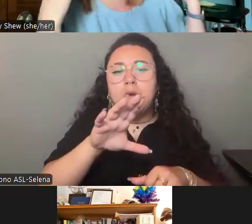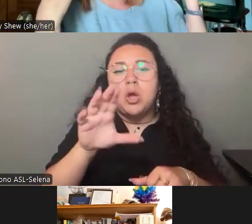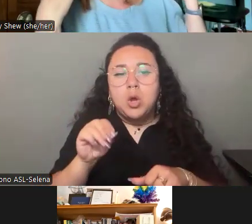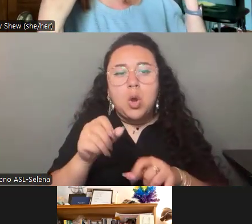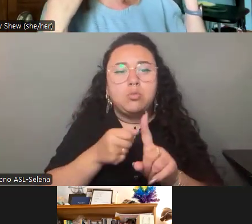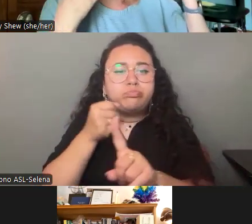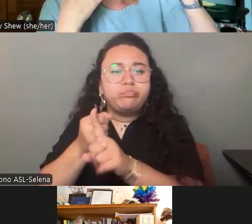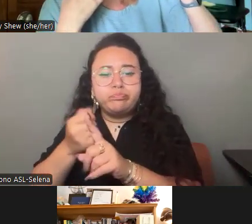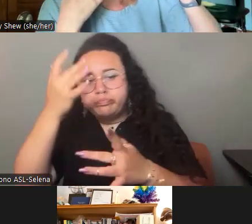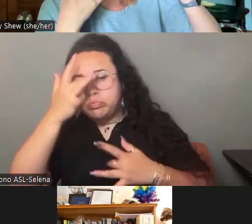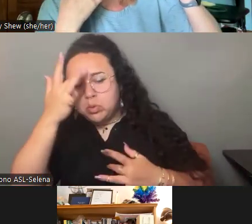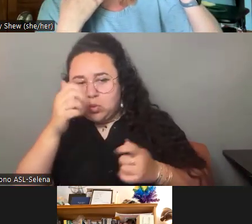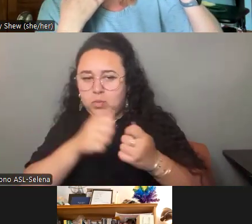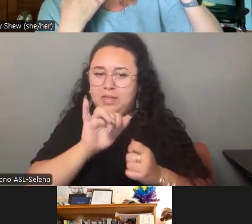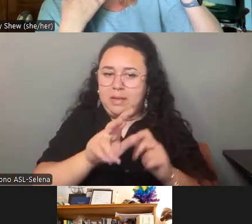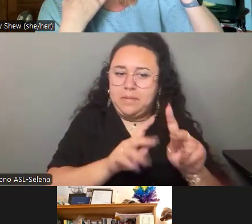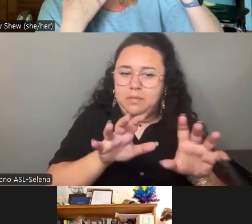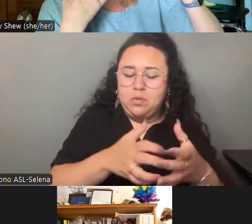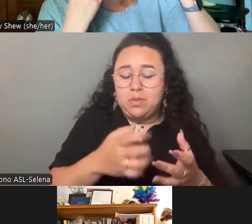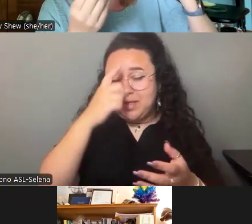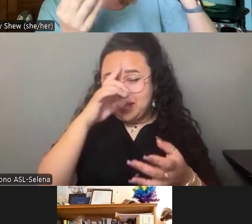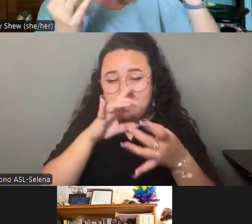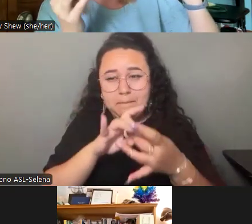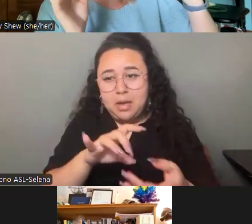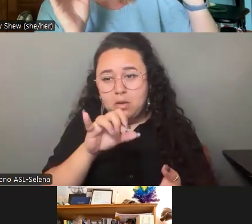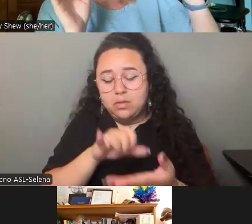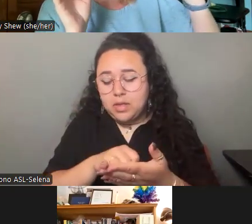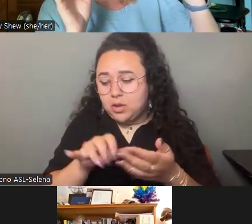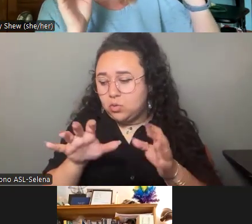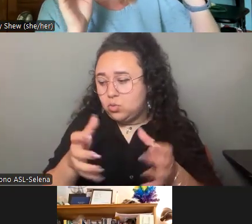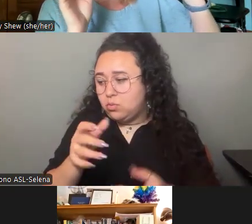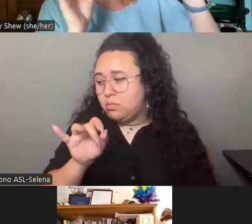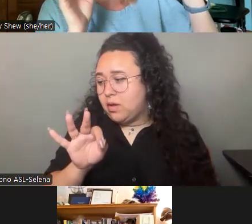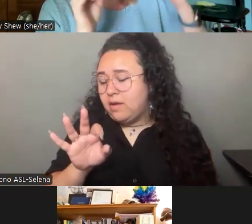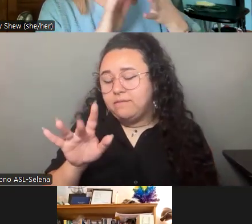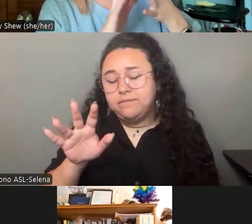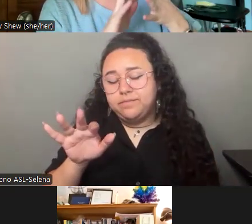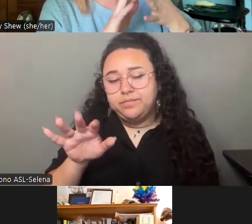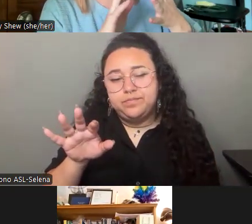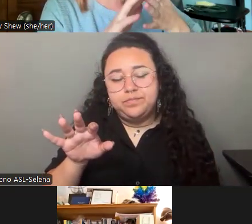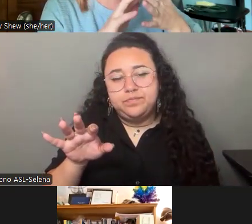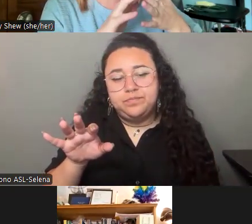they're looked at. I'm thinking particularly of sort of this gauge for blood